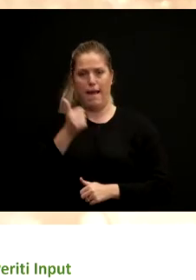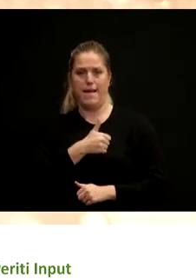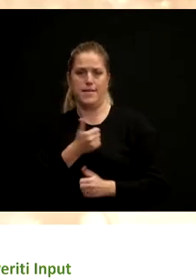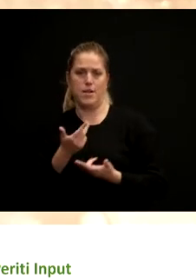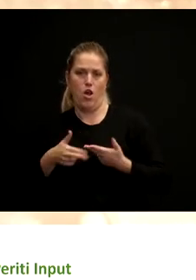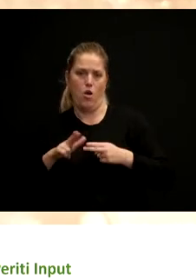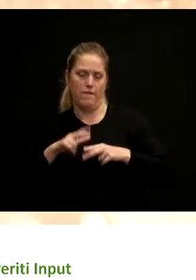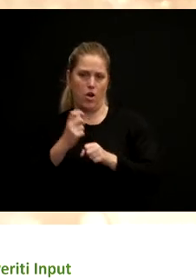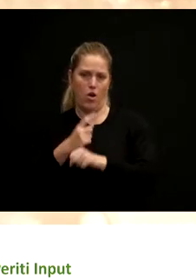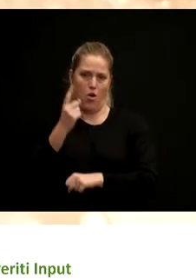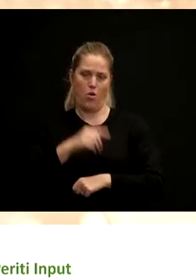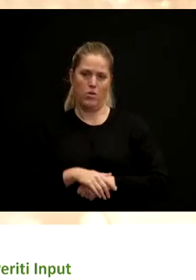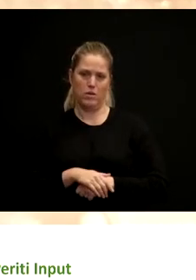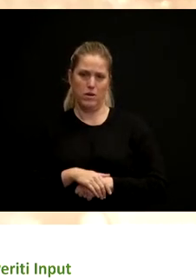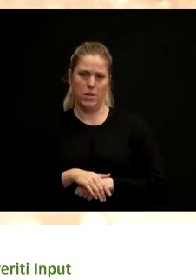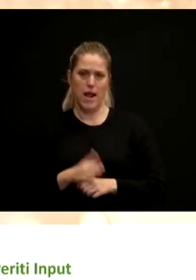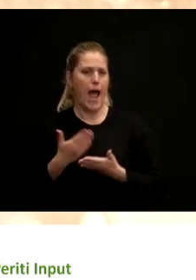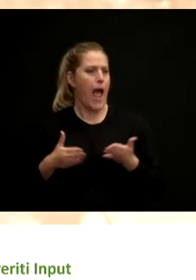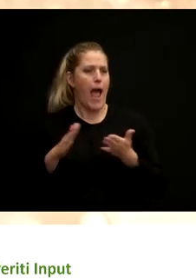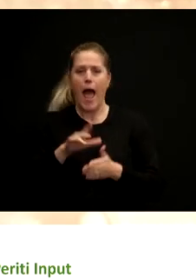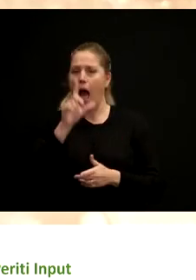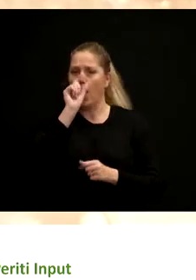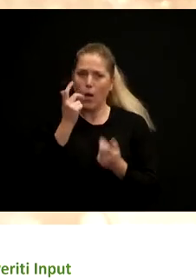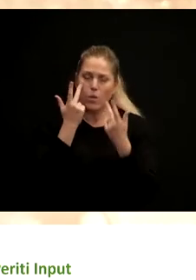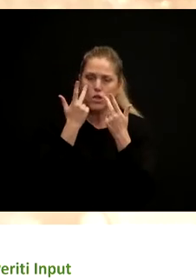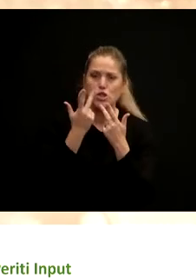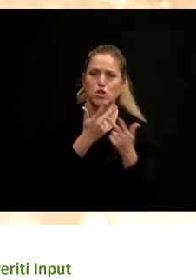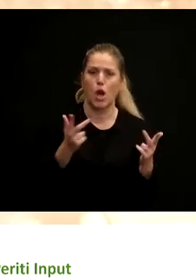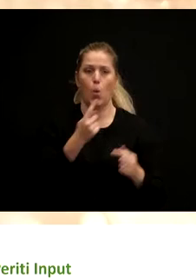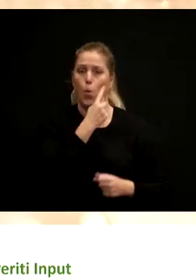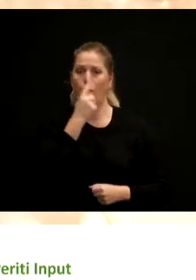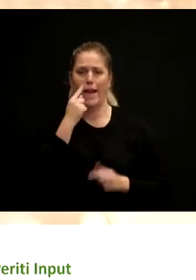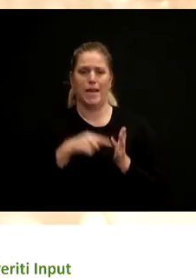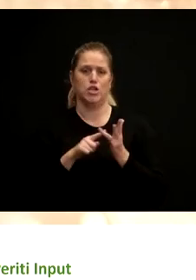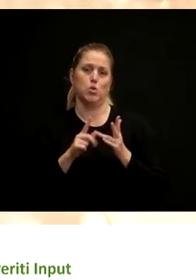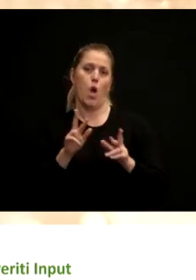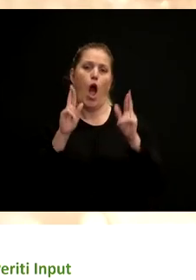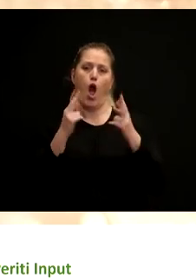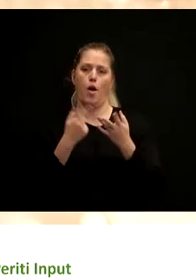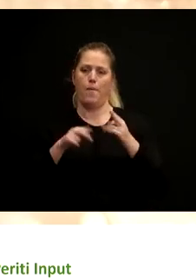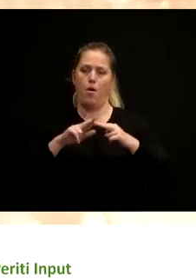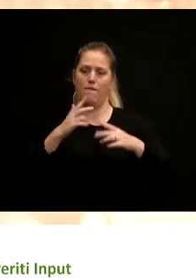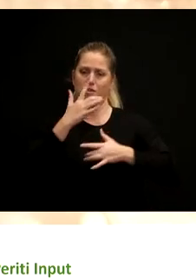to witness to the hope that we have in Christ? Thank you.